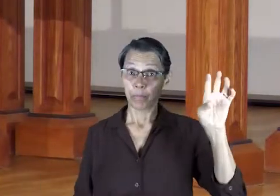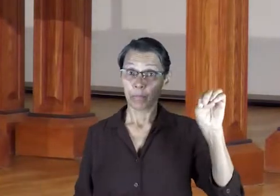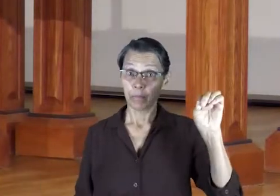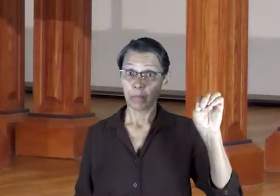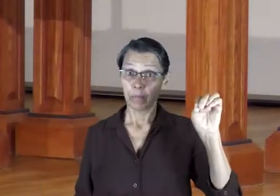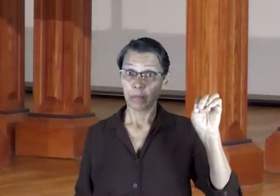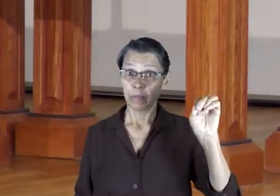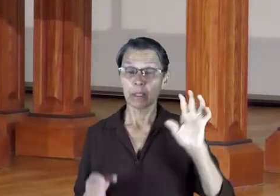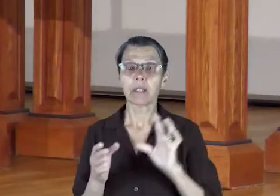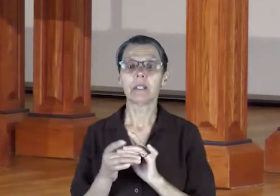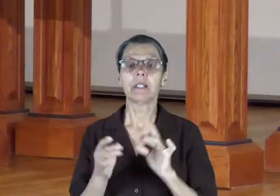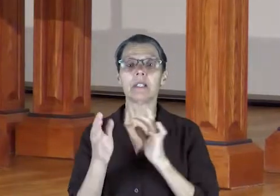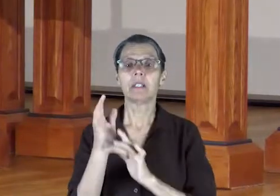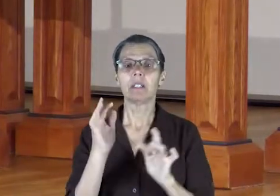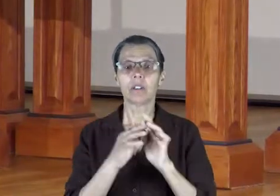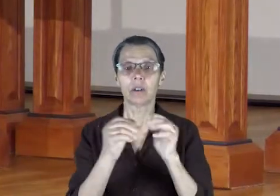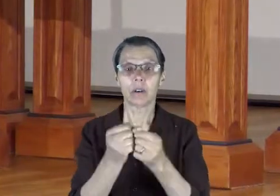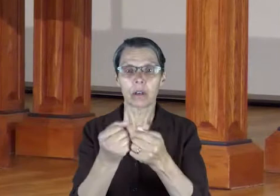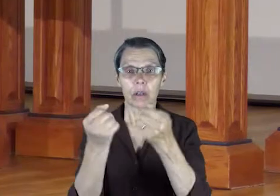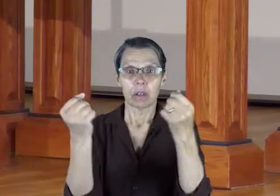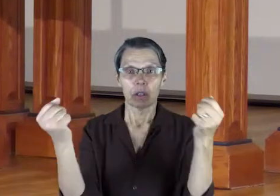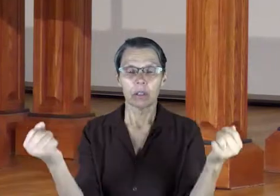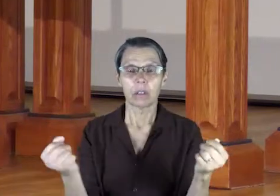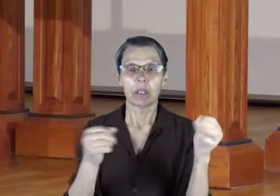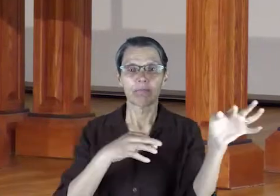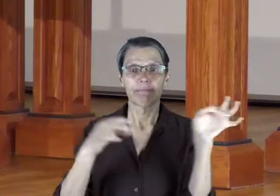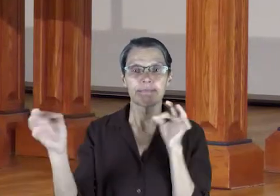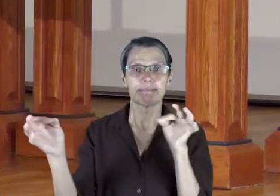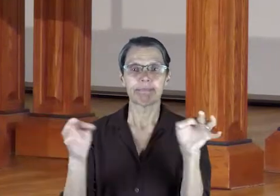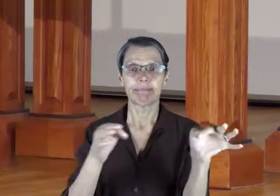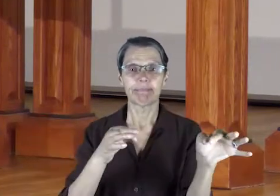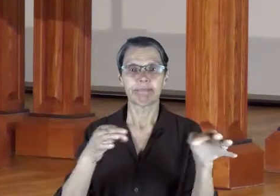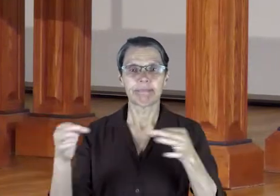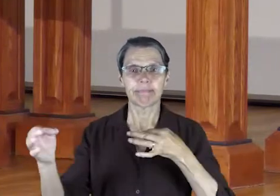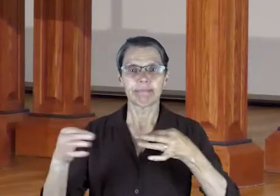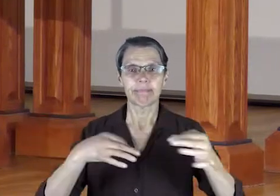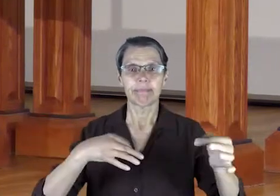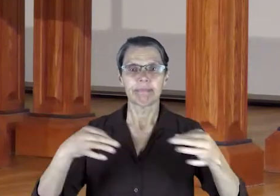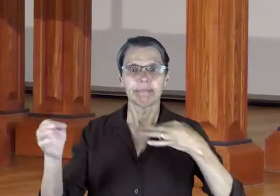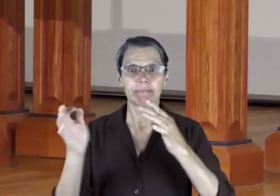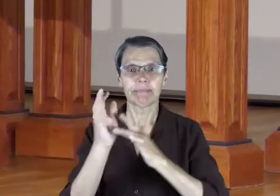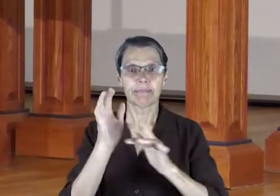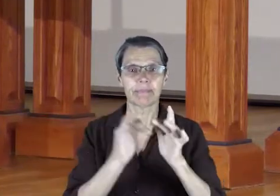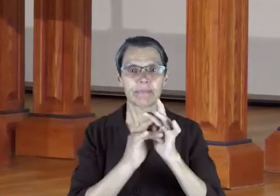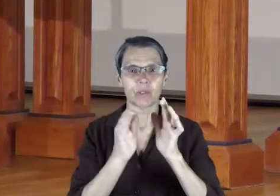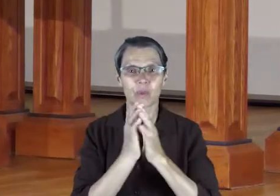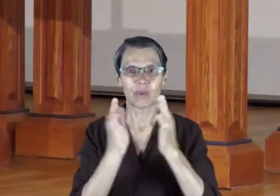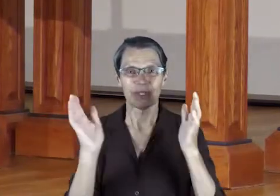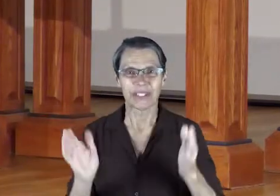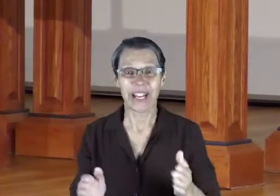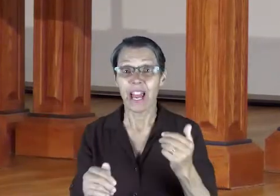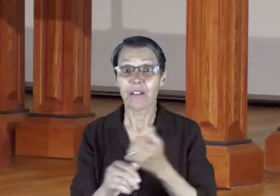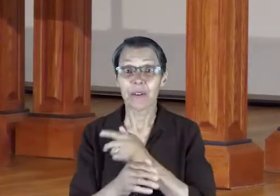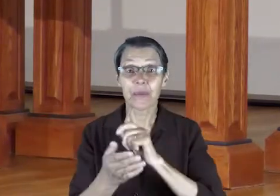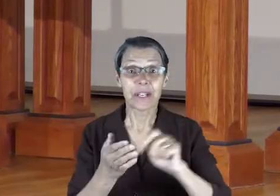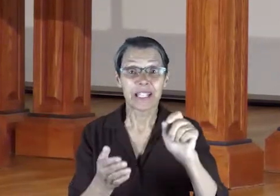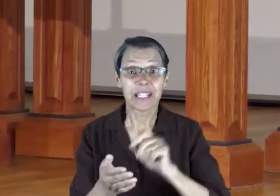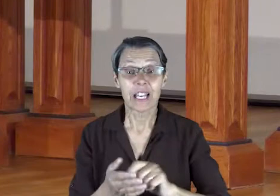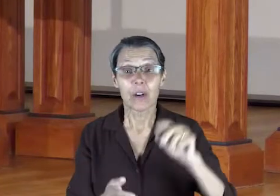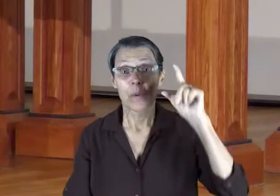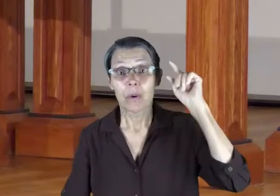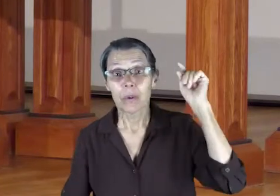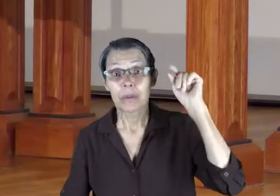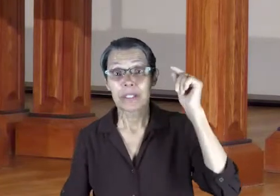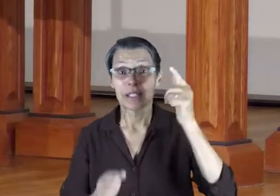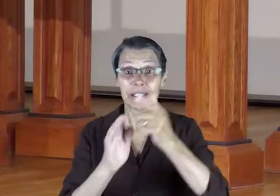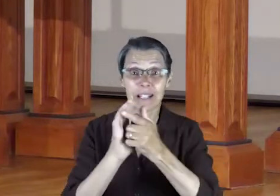says that Jesus opens up the scriptures to their understanding, that Jesus tells them that everything written about him in Moses and the law and the